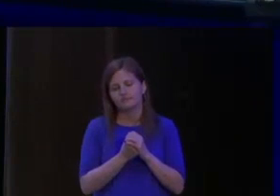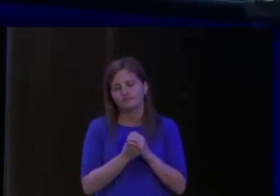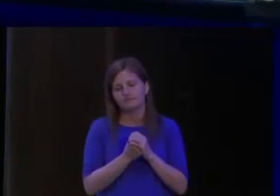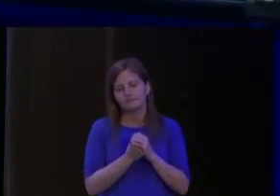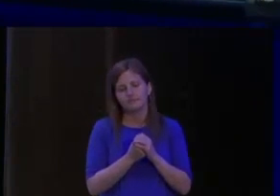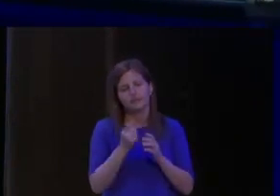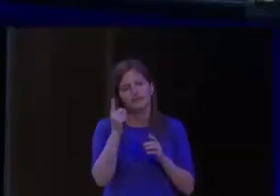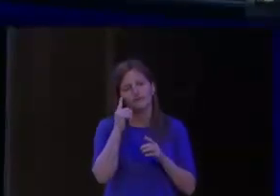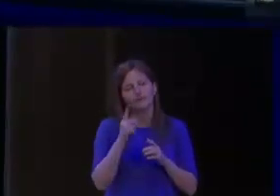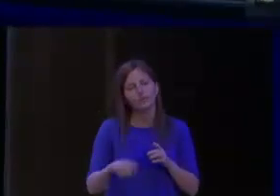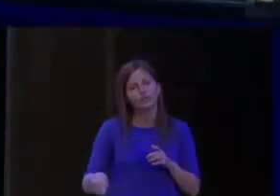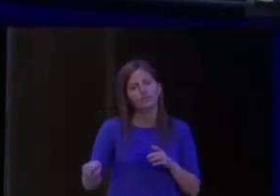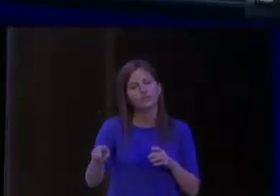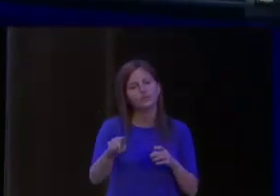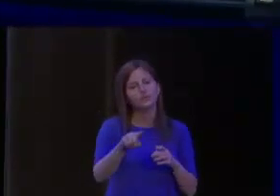For you.